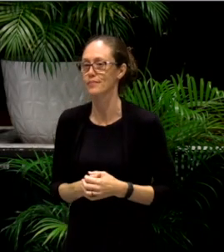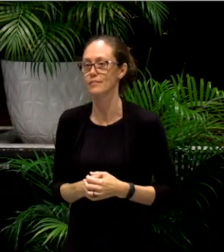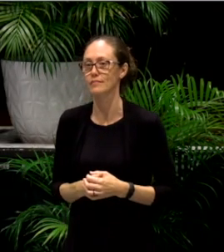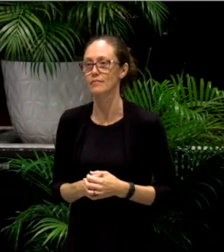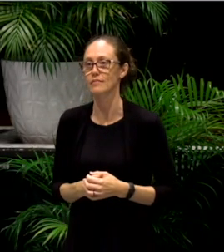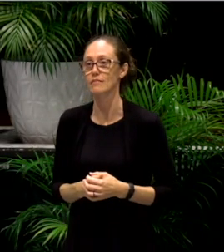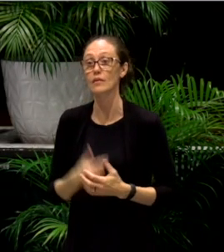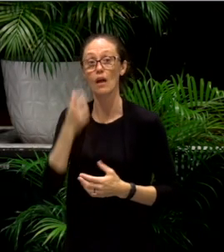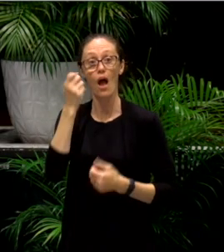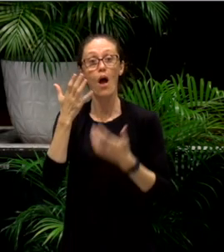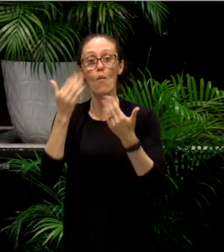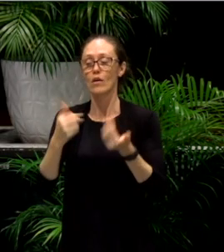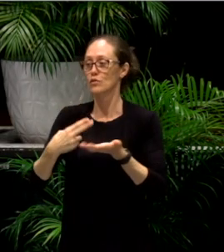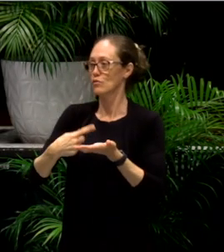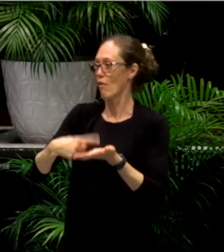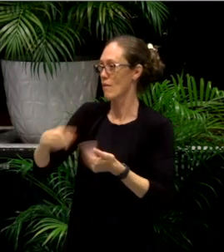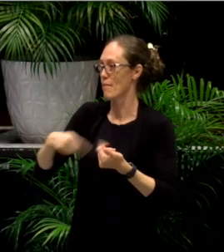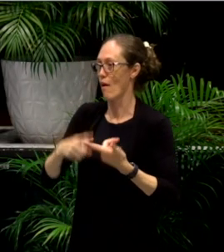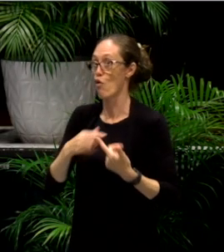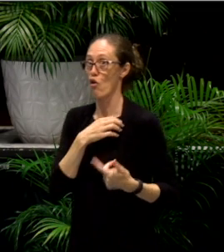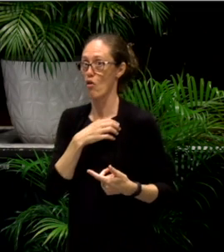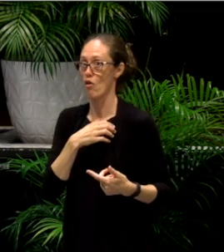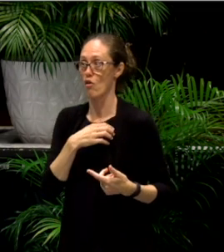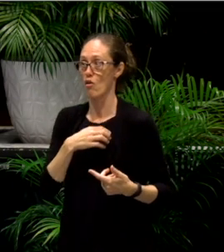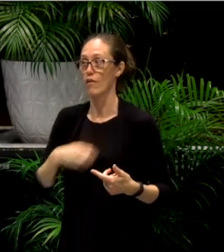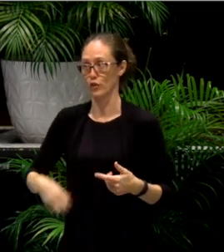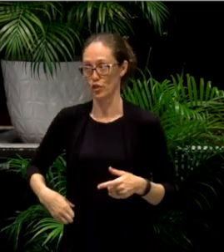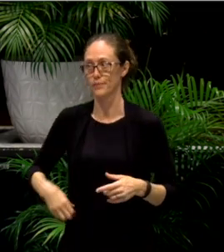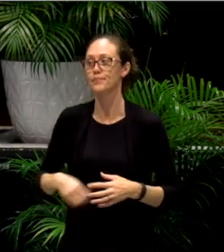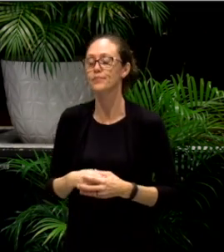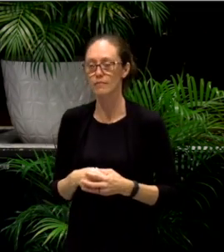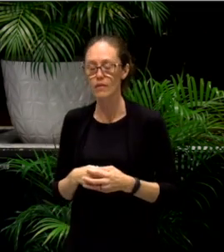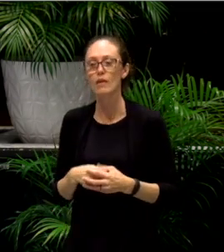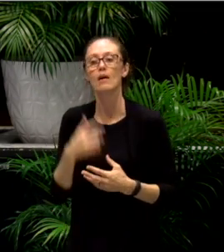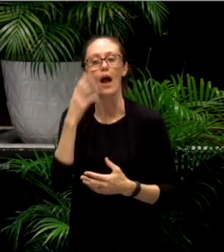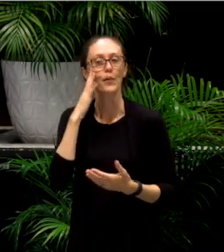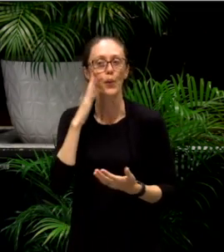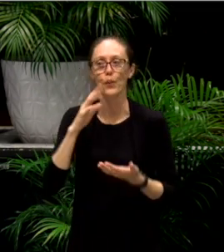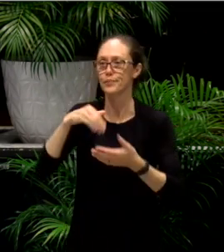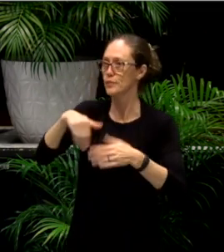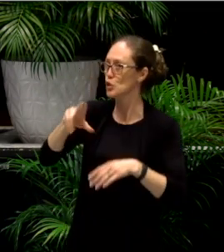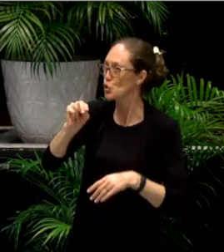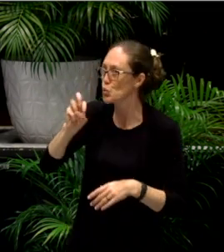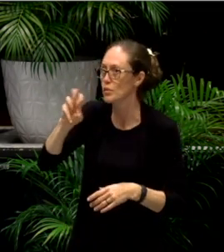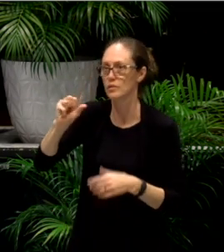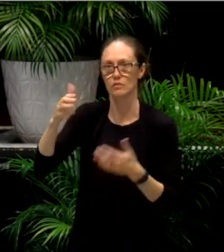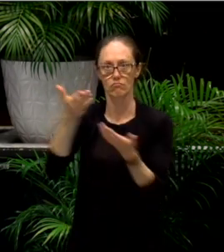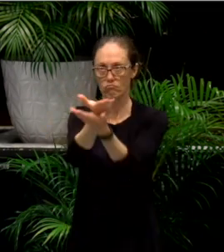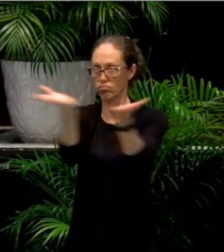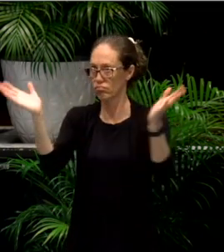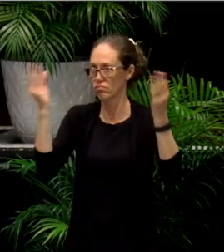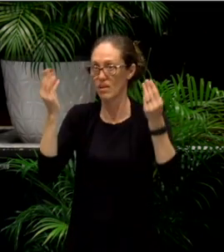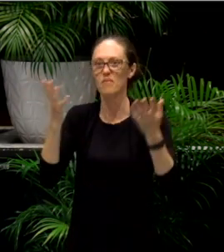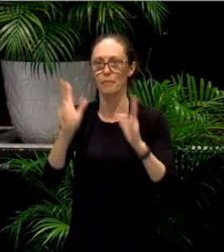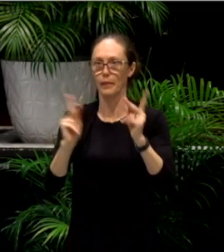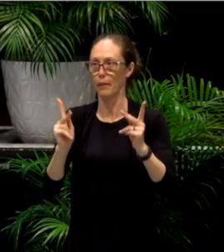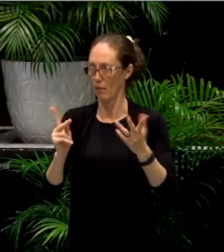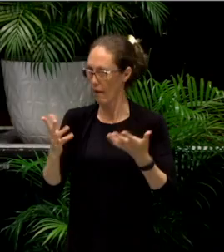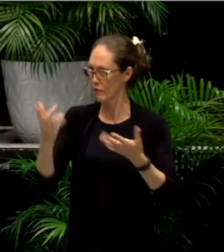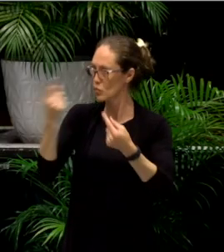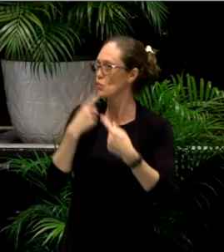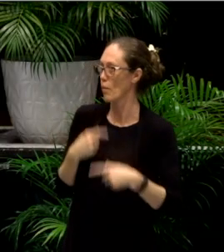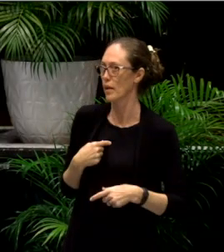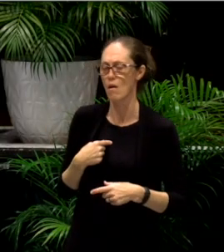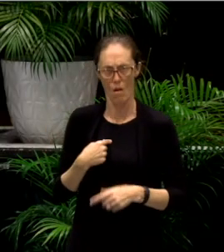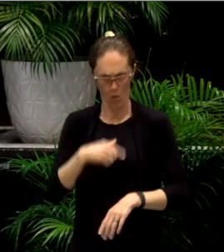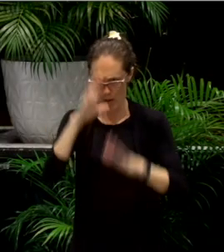on Harvard because I know it's been in the news a lot and we've been talking about it. And many people have said to me, we really hope that